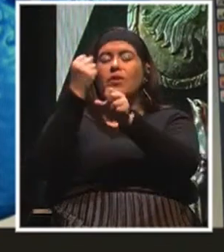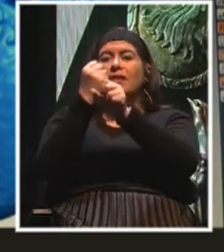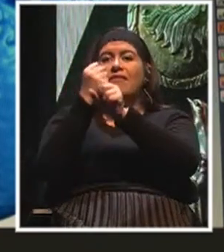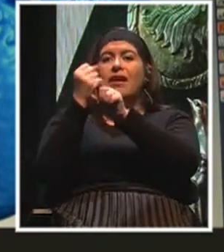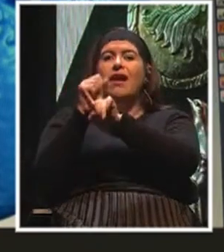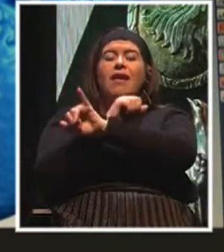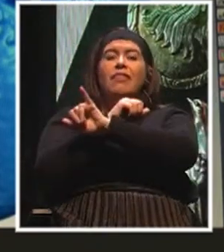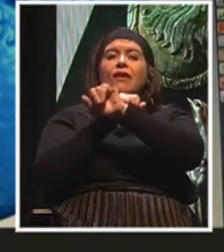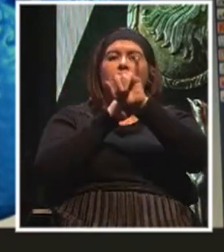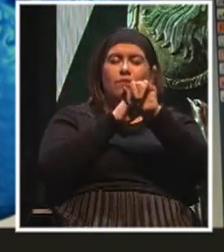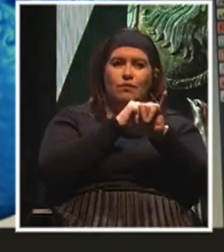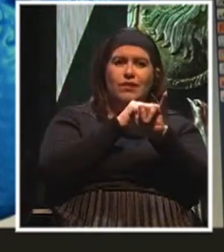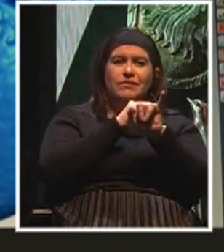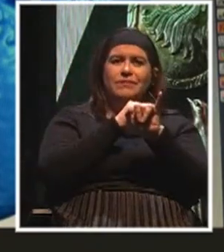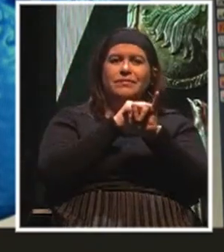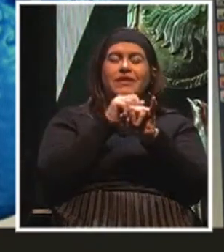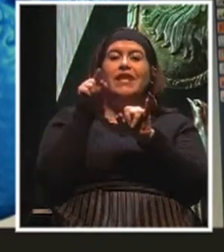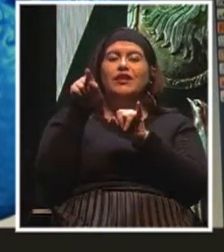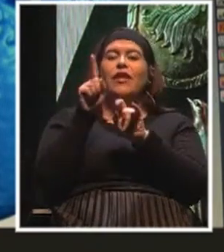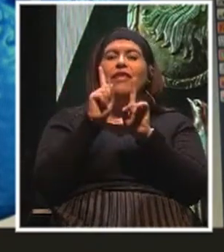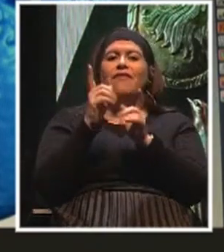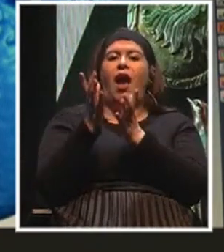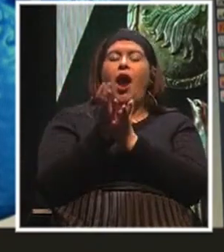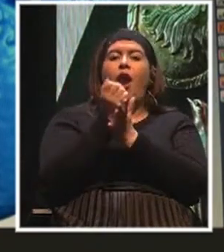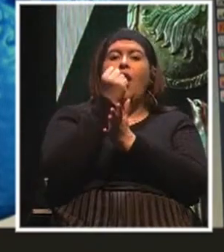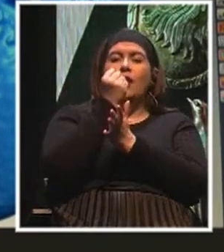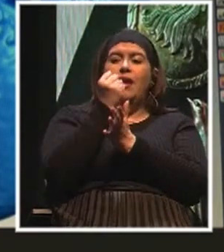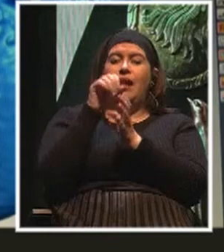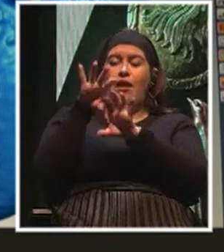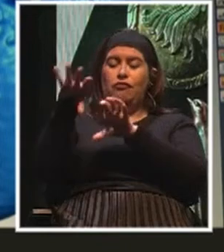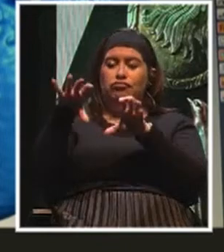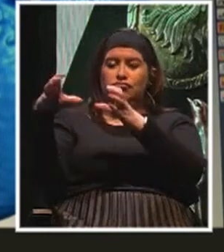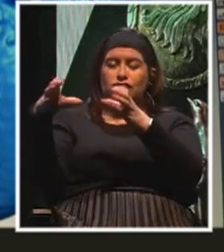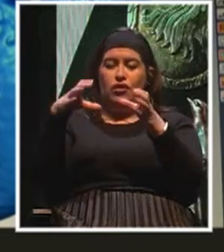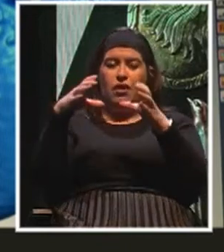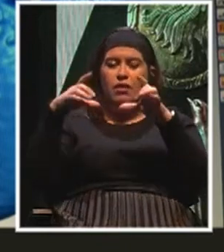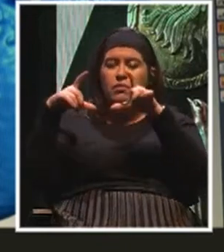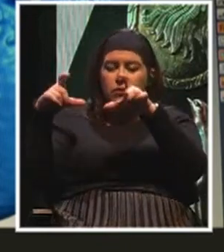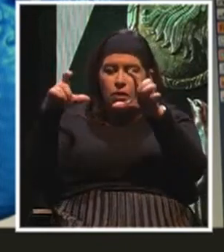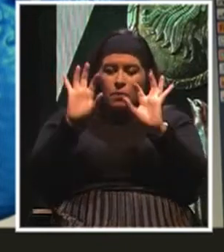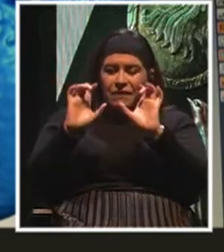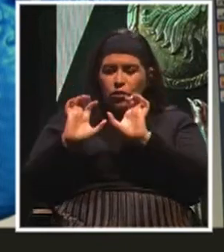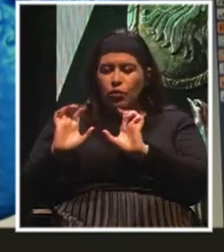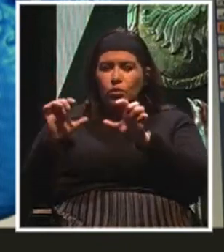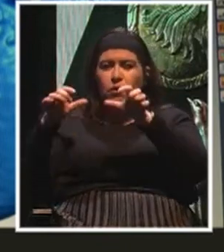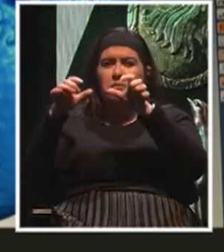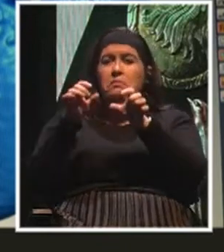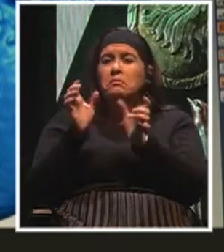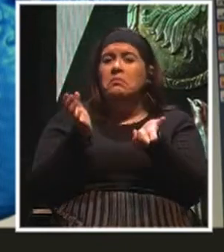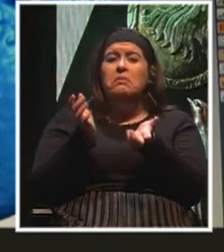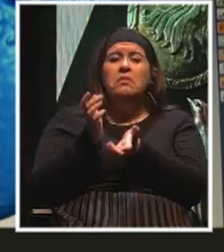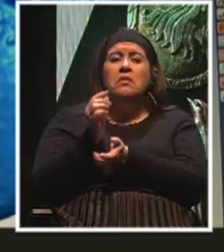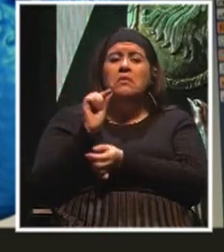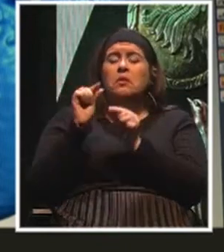item. This is on a small laser scanner with a turntable. And then you end up